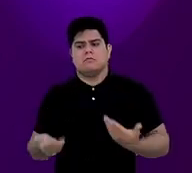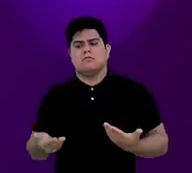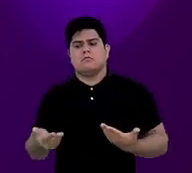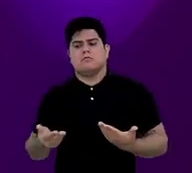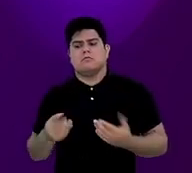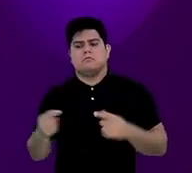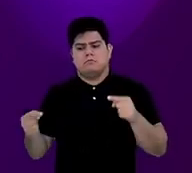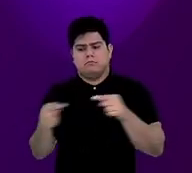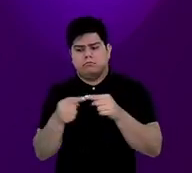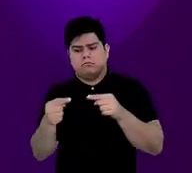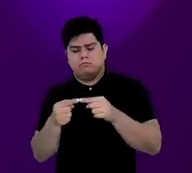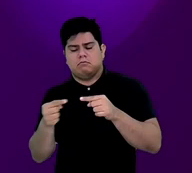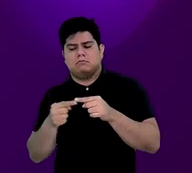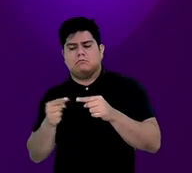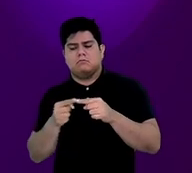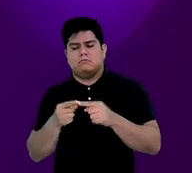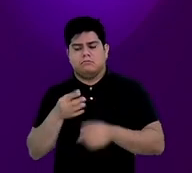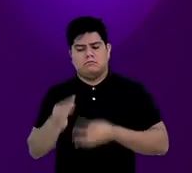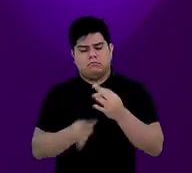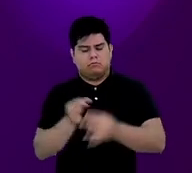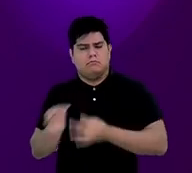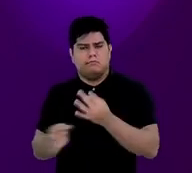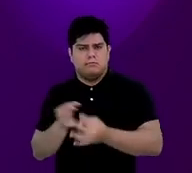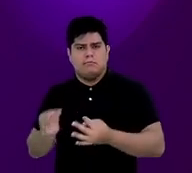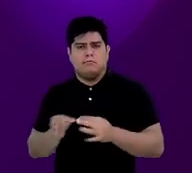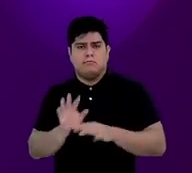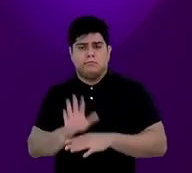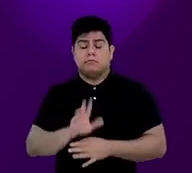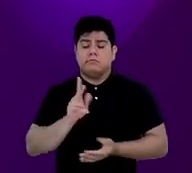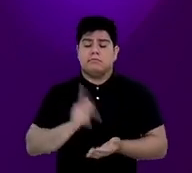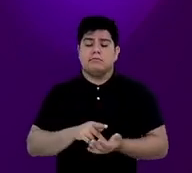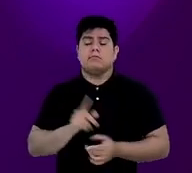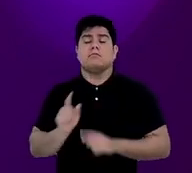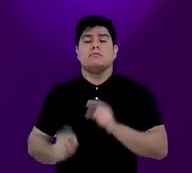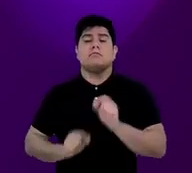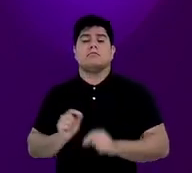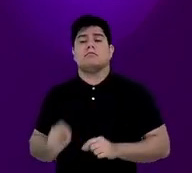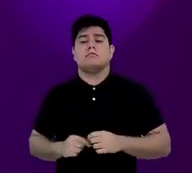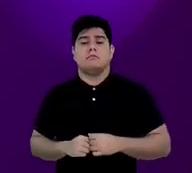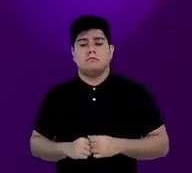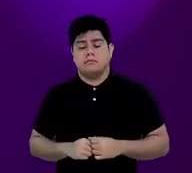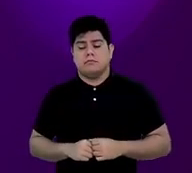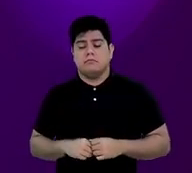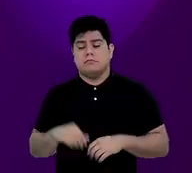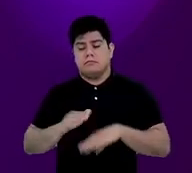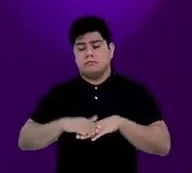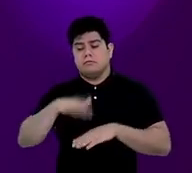oxygen in the mountains made the thing rather than the cold temperature.